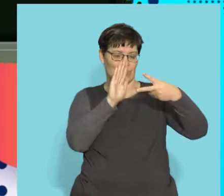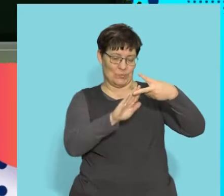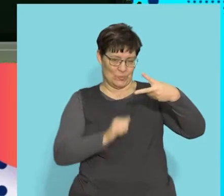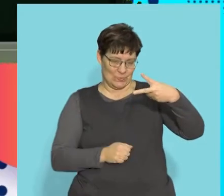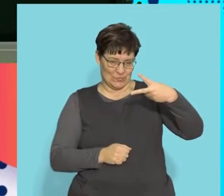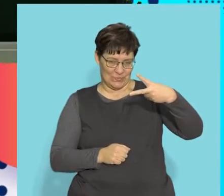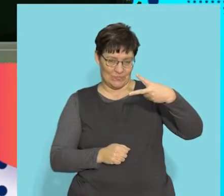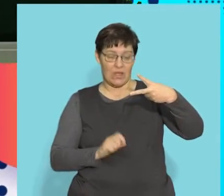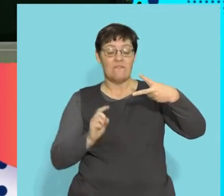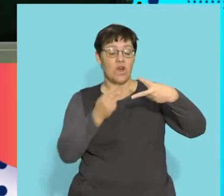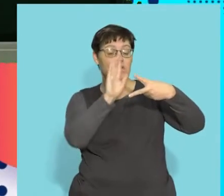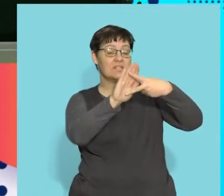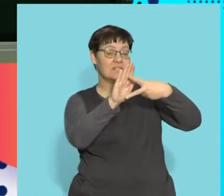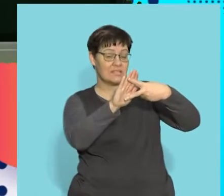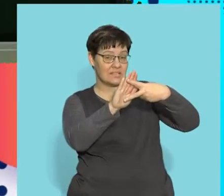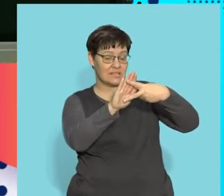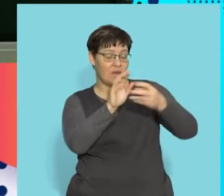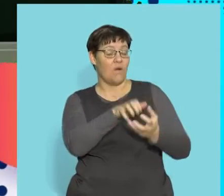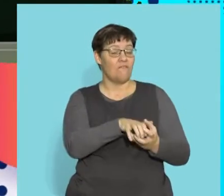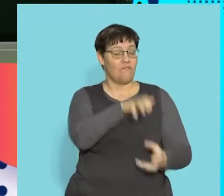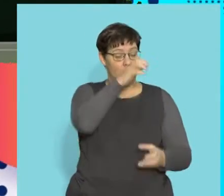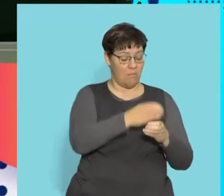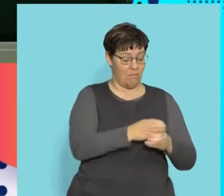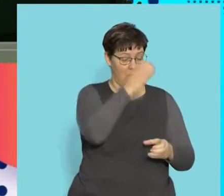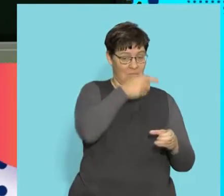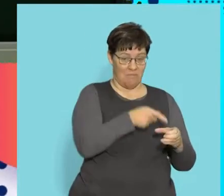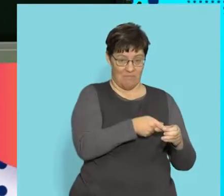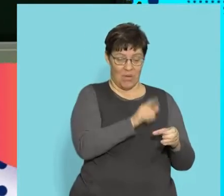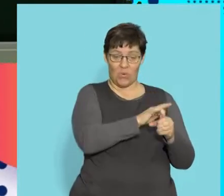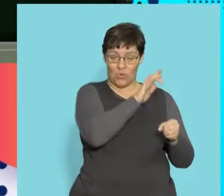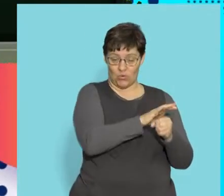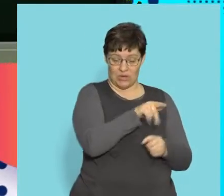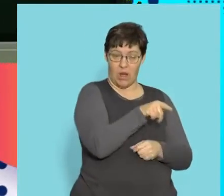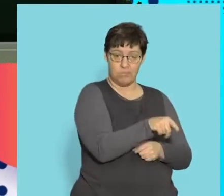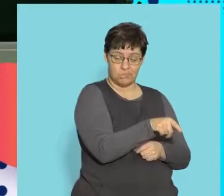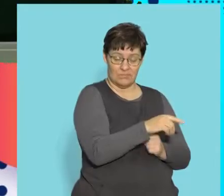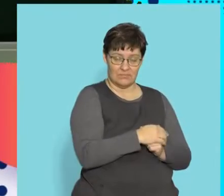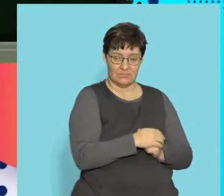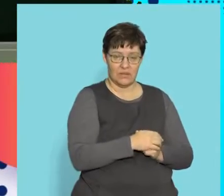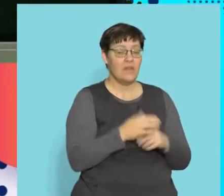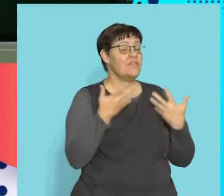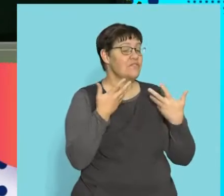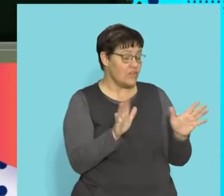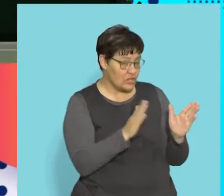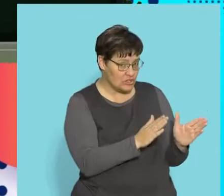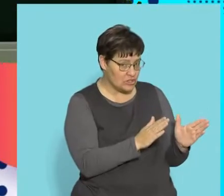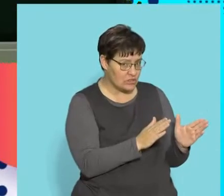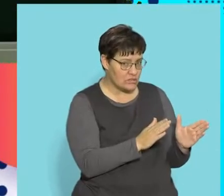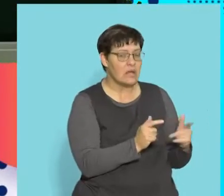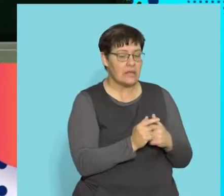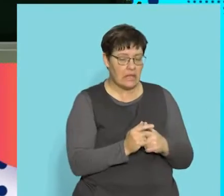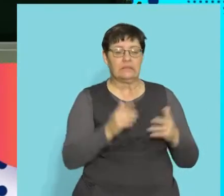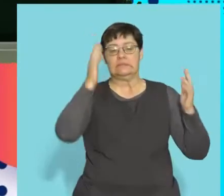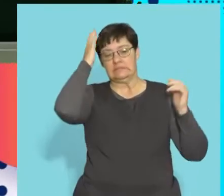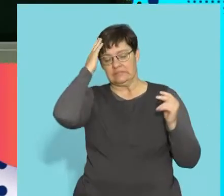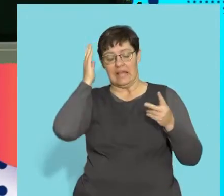this question has two parts. I'm first going to calculate the volume that my can of cool drink can hold.